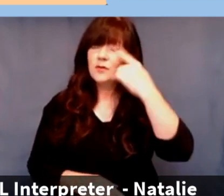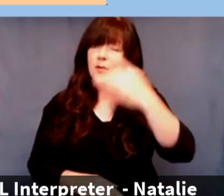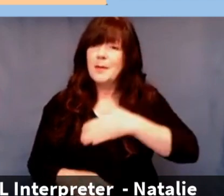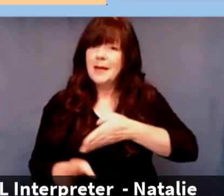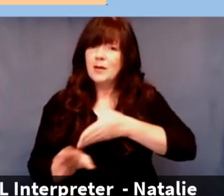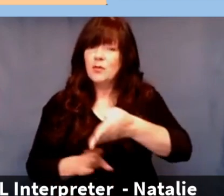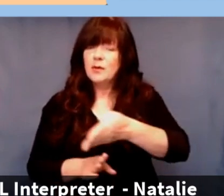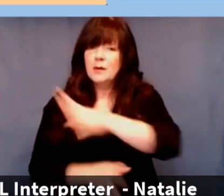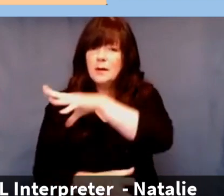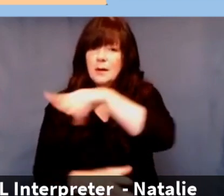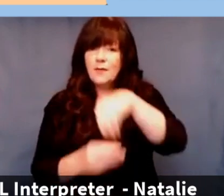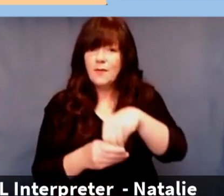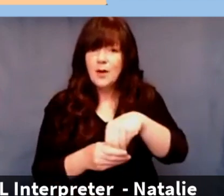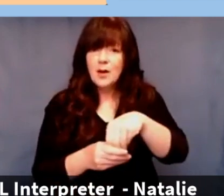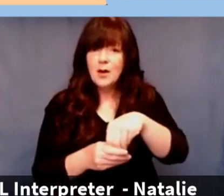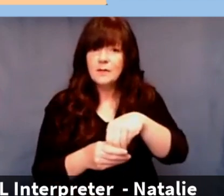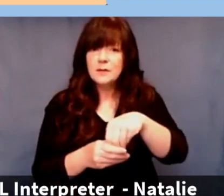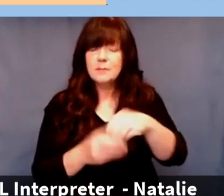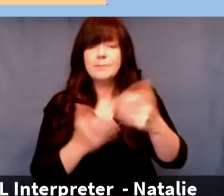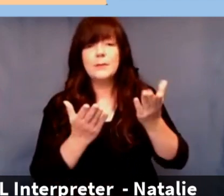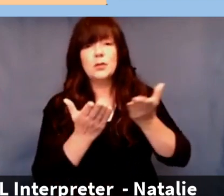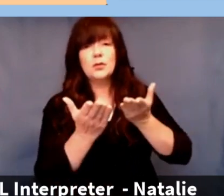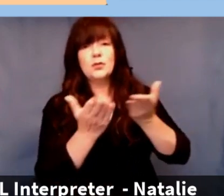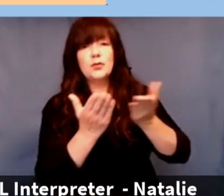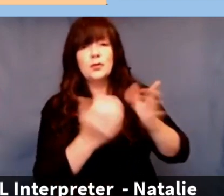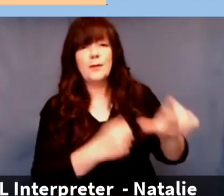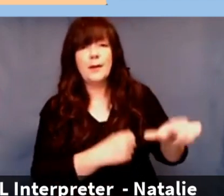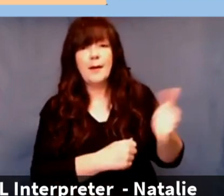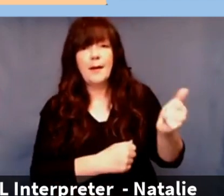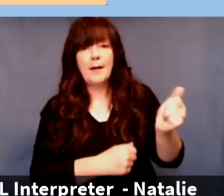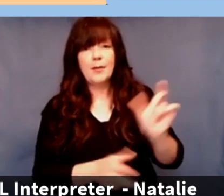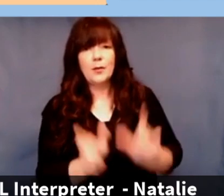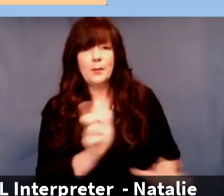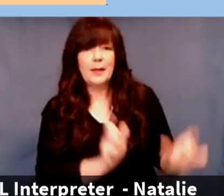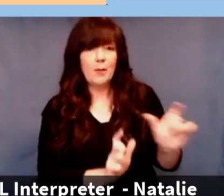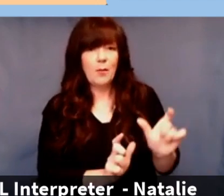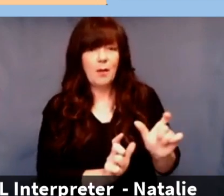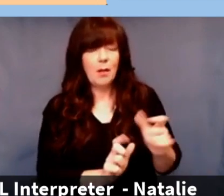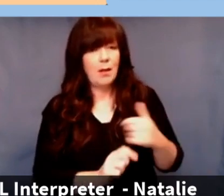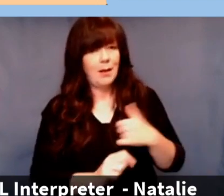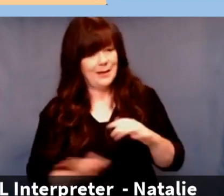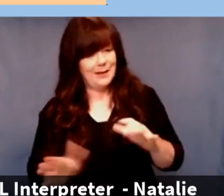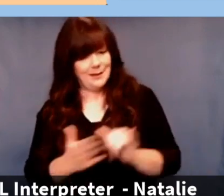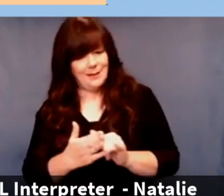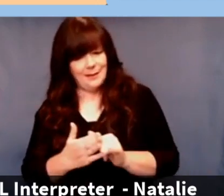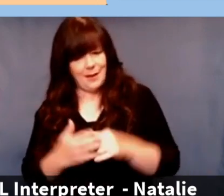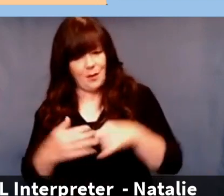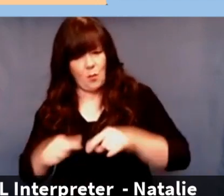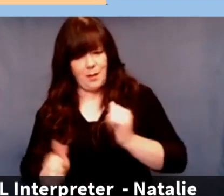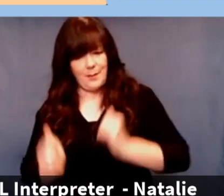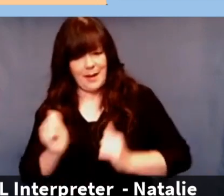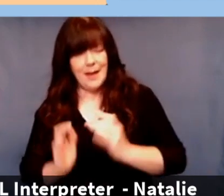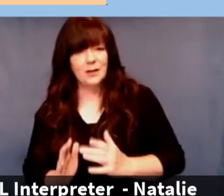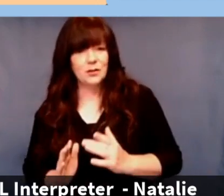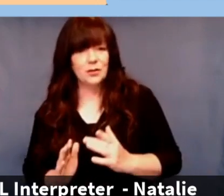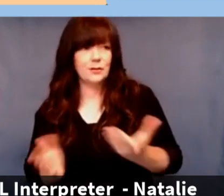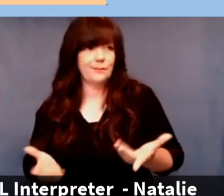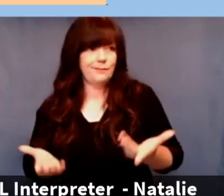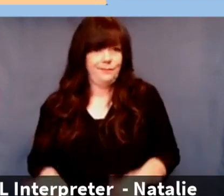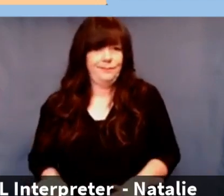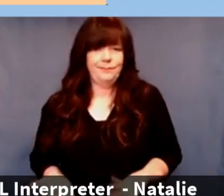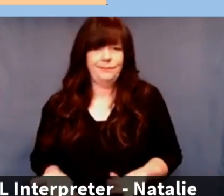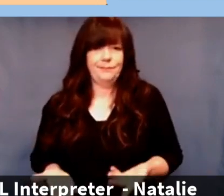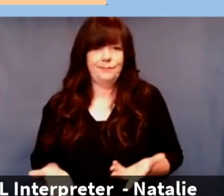involves definitely serving others. And I've always done that. Like as an actor, you are of service.